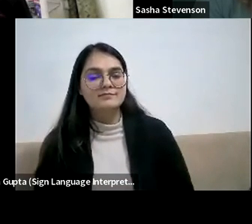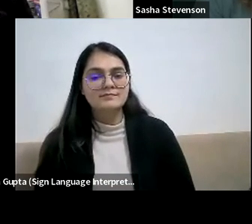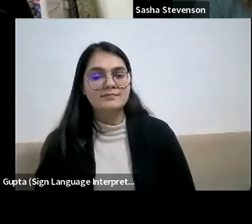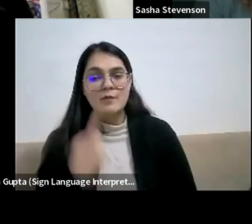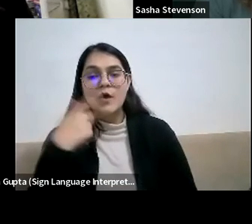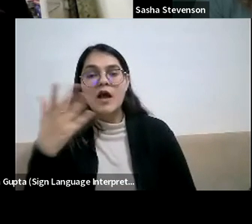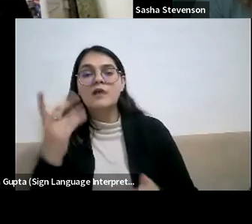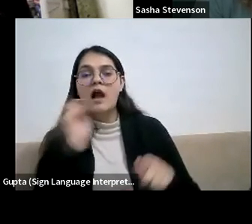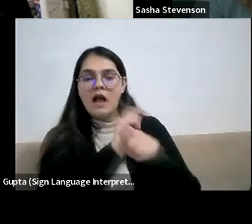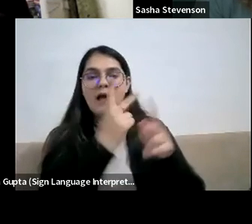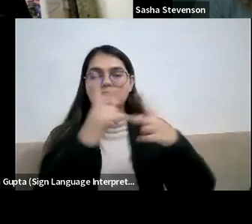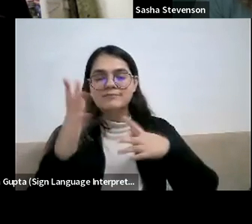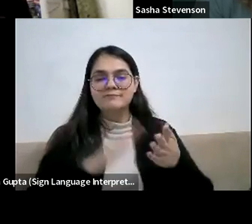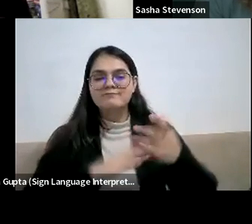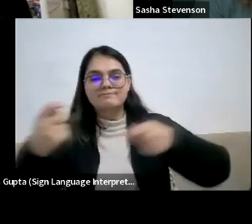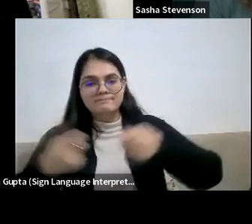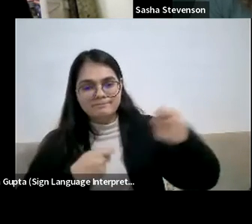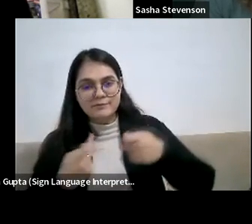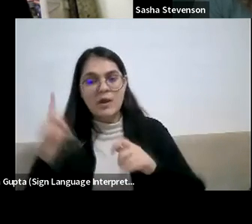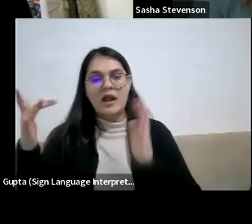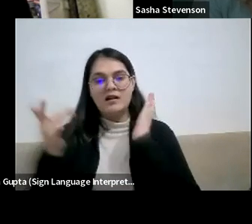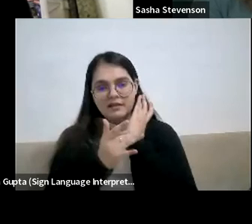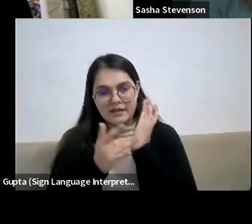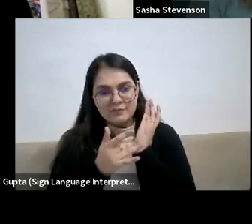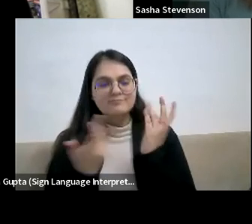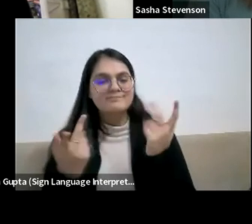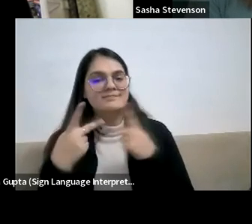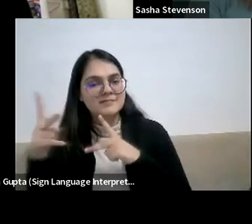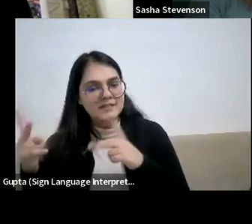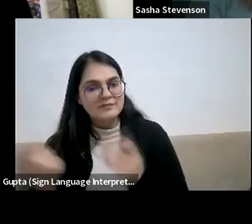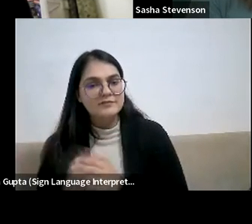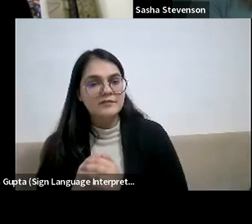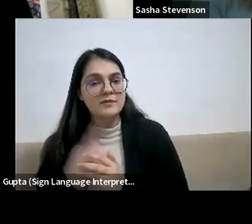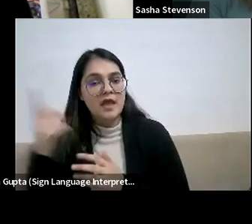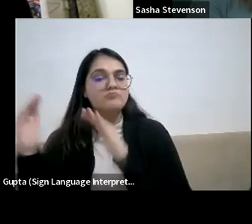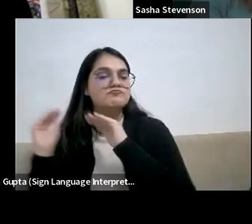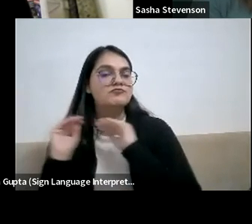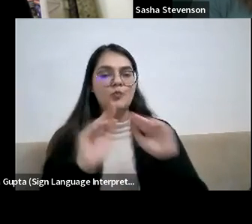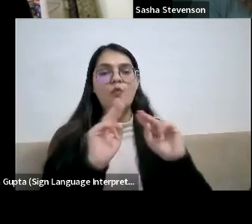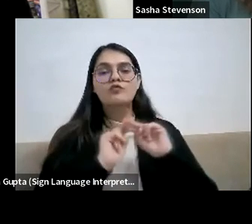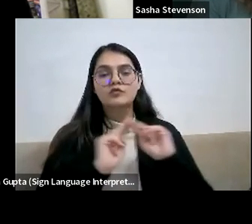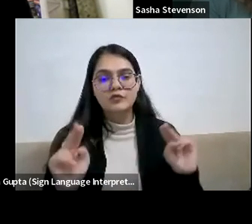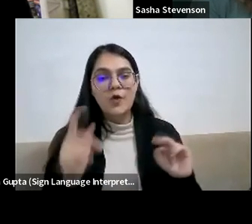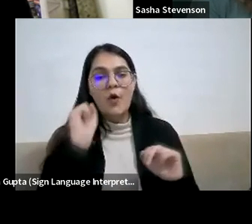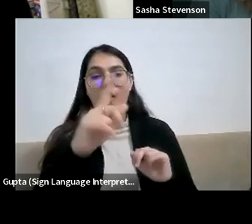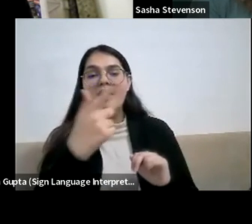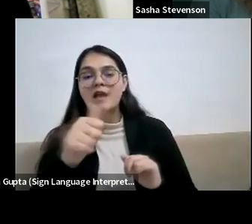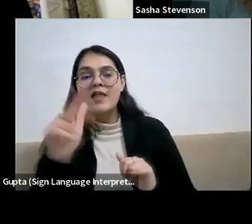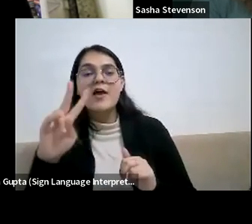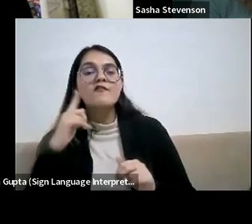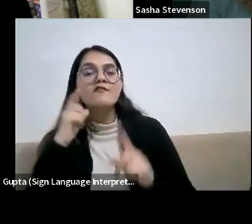putting everything together on the back end. She has been a great source of support, and to all my colleagues at